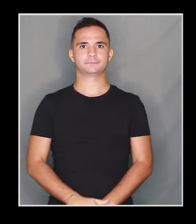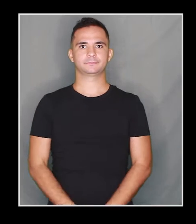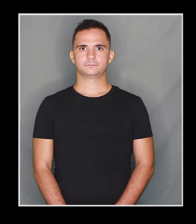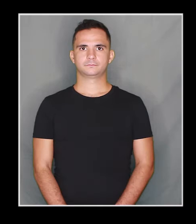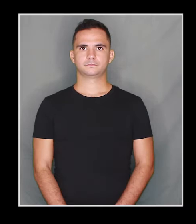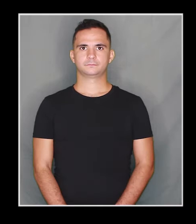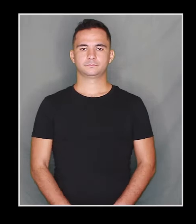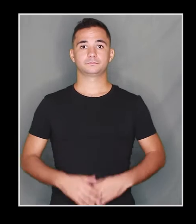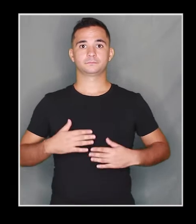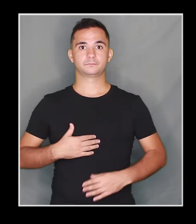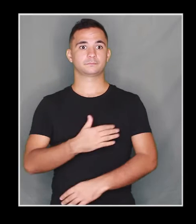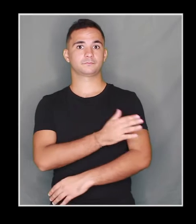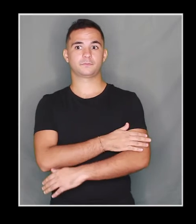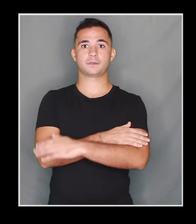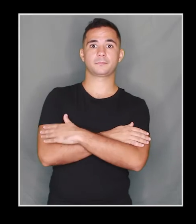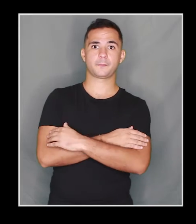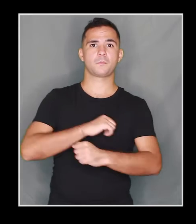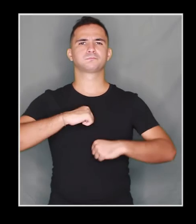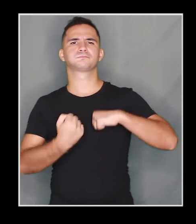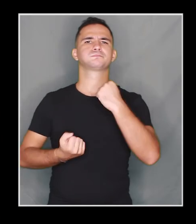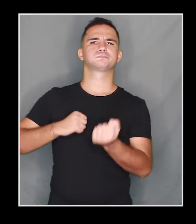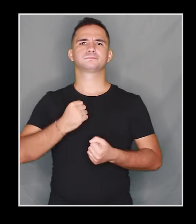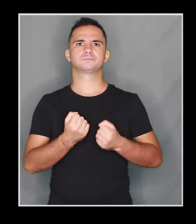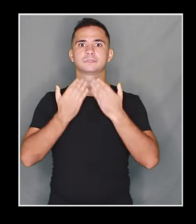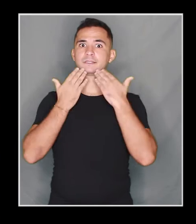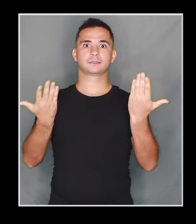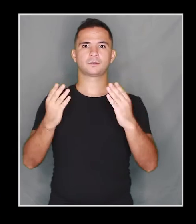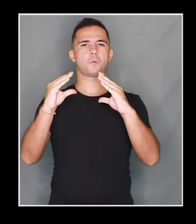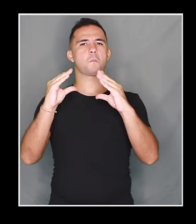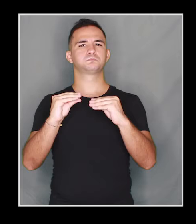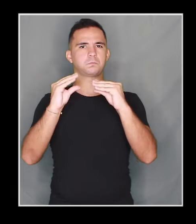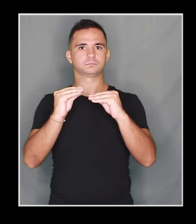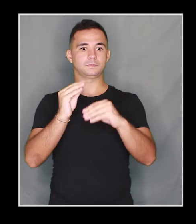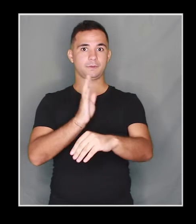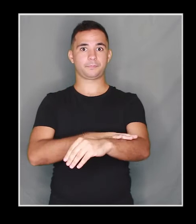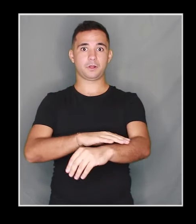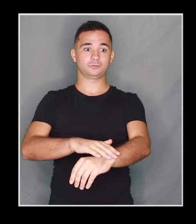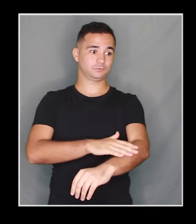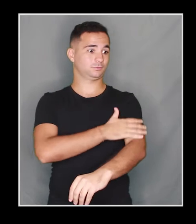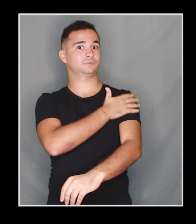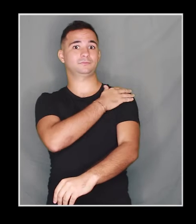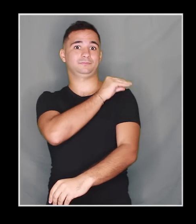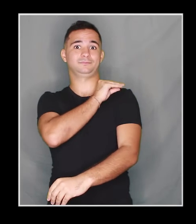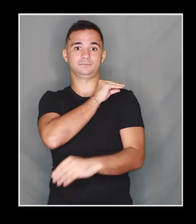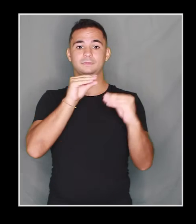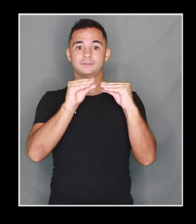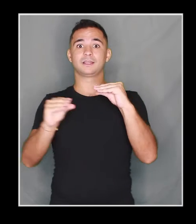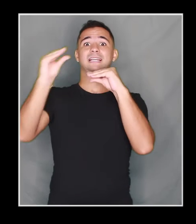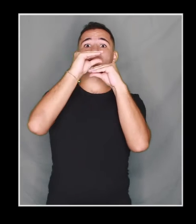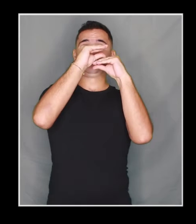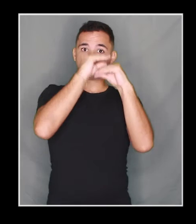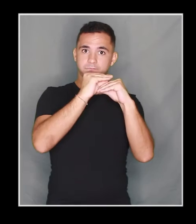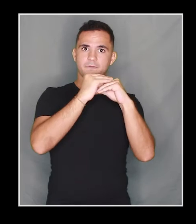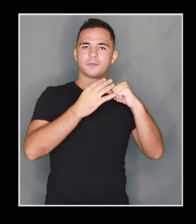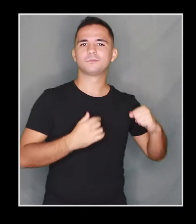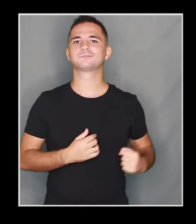backwards. The arms are free to move in all directions because a segment of stuffed material joins the forearm